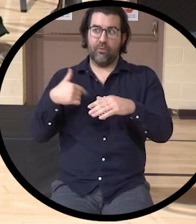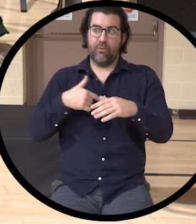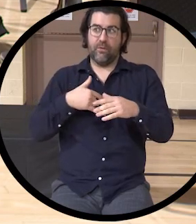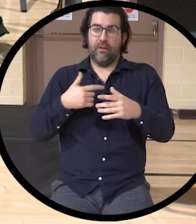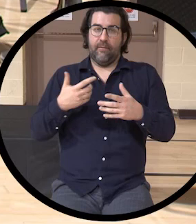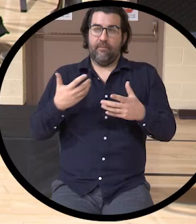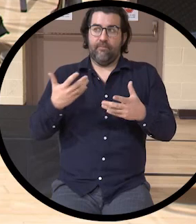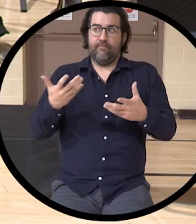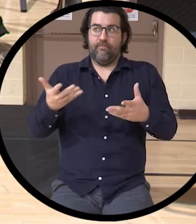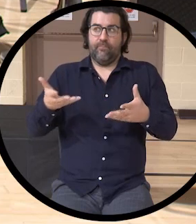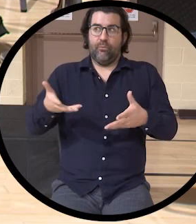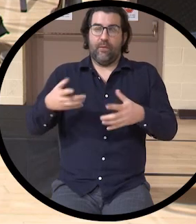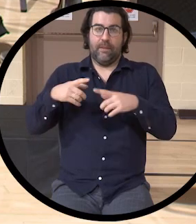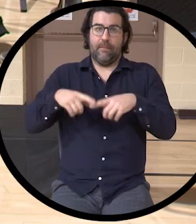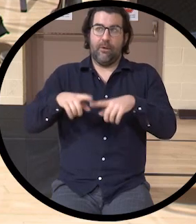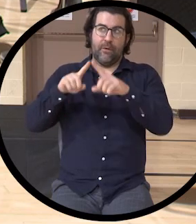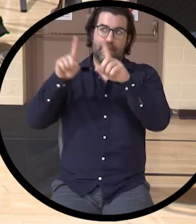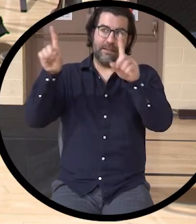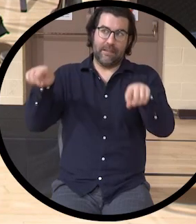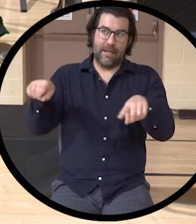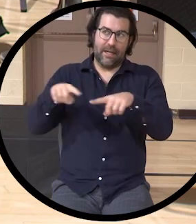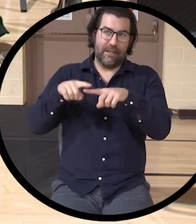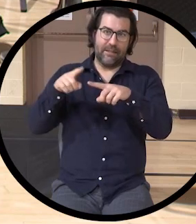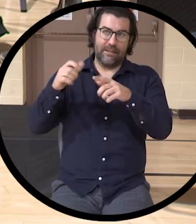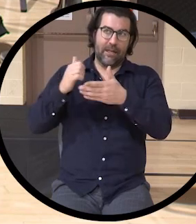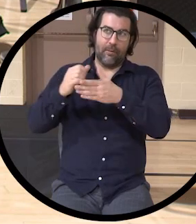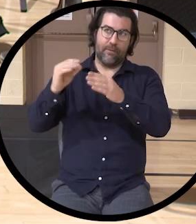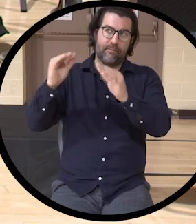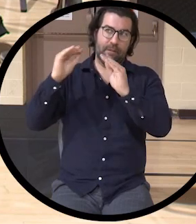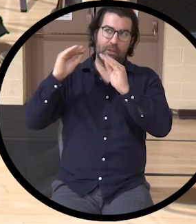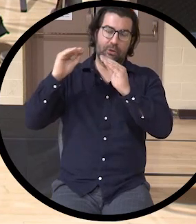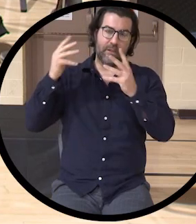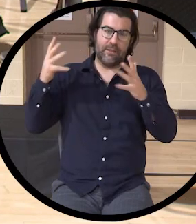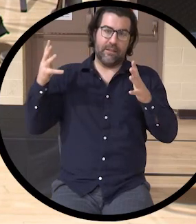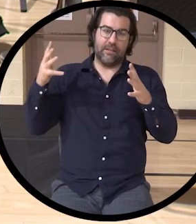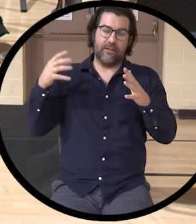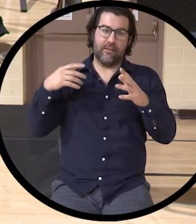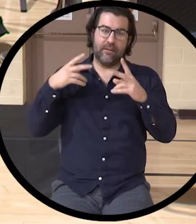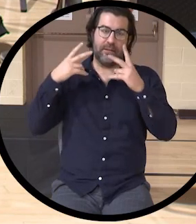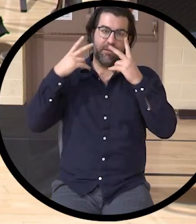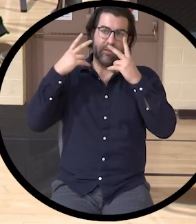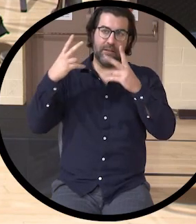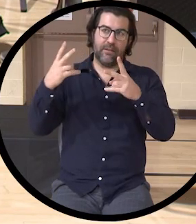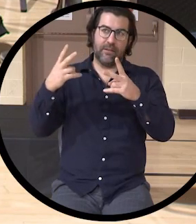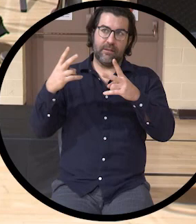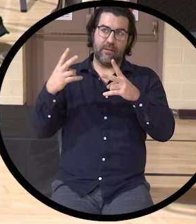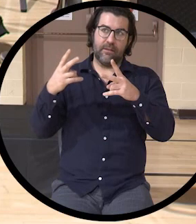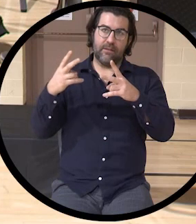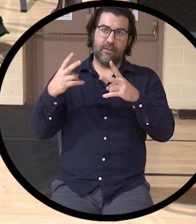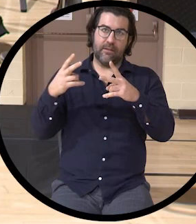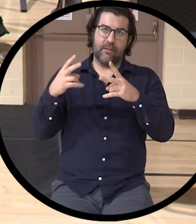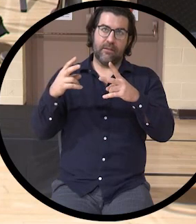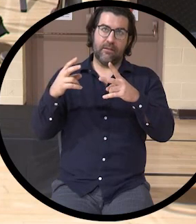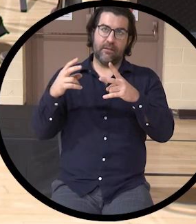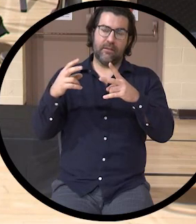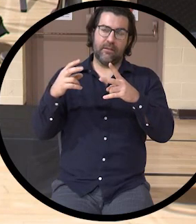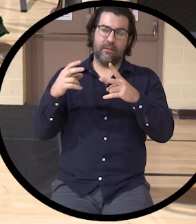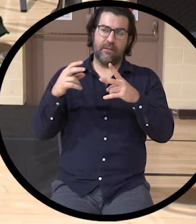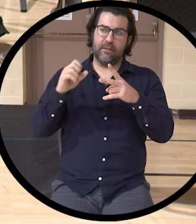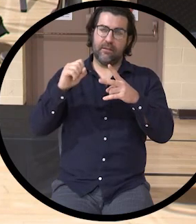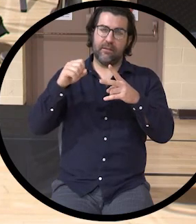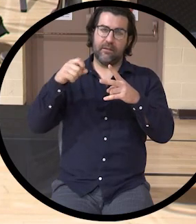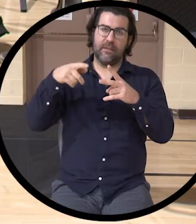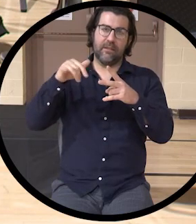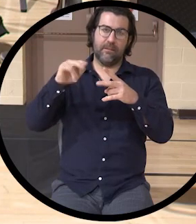the signage that's on the street to help educate us. I see that so spin is gone,